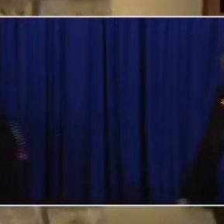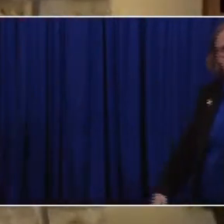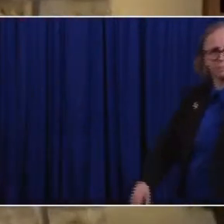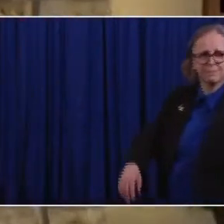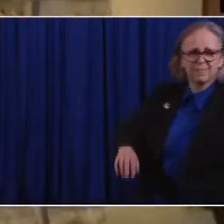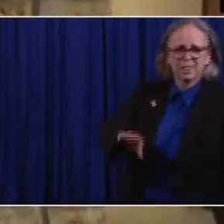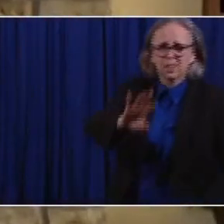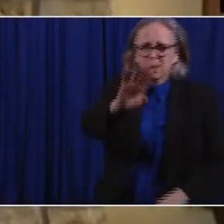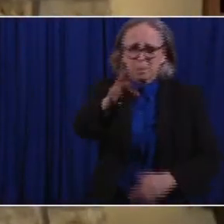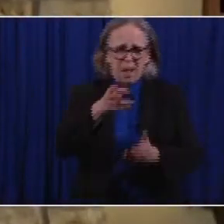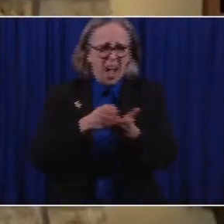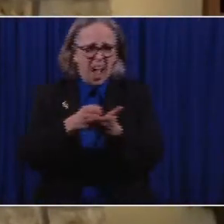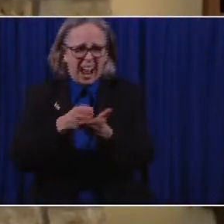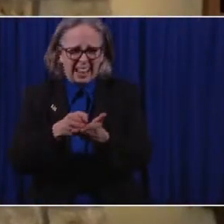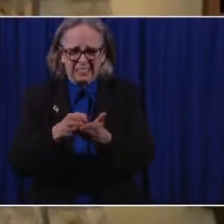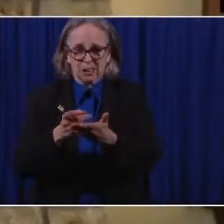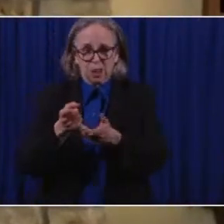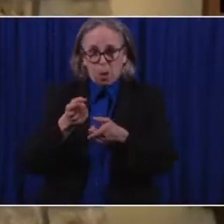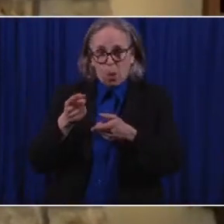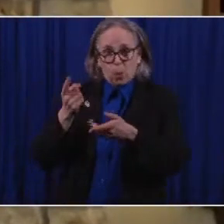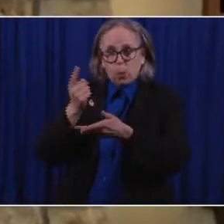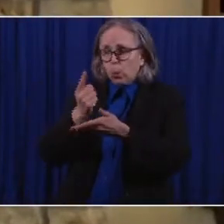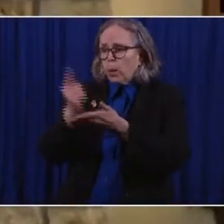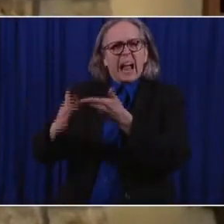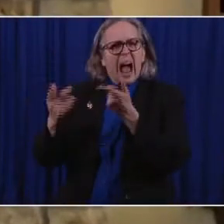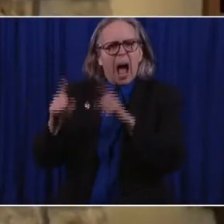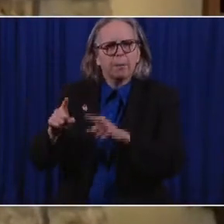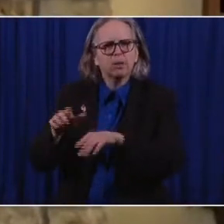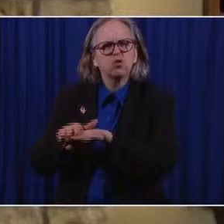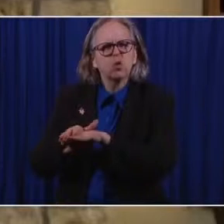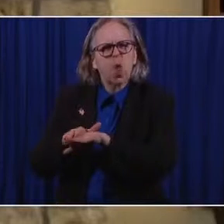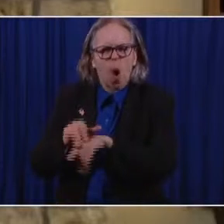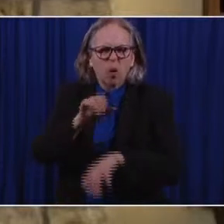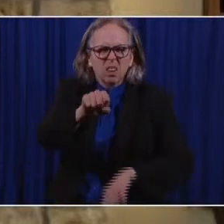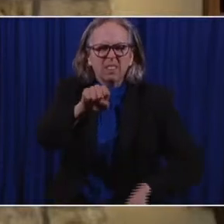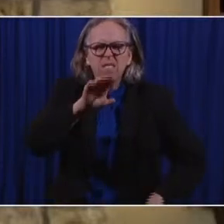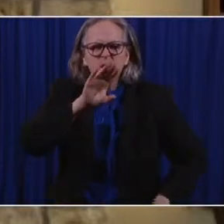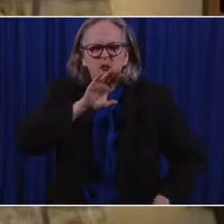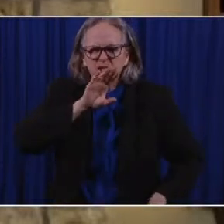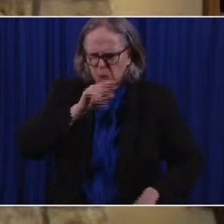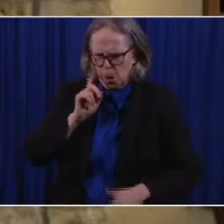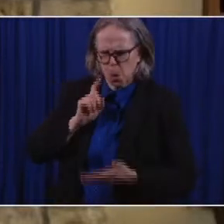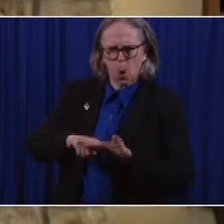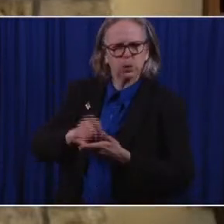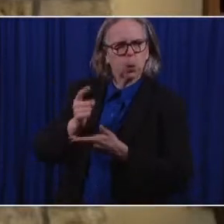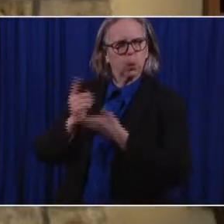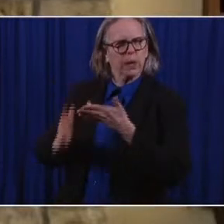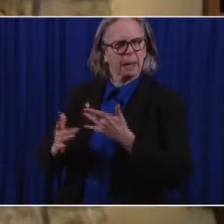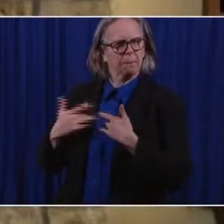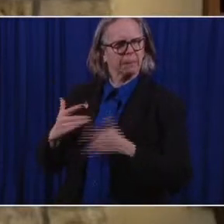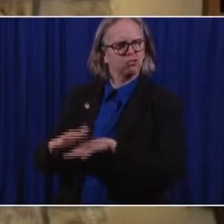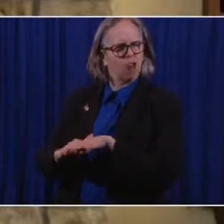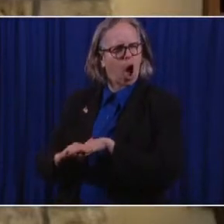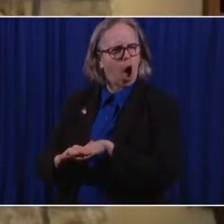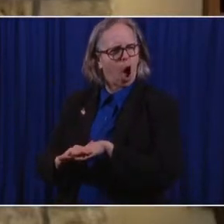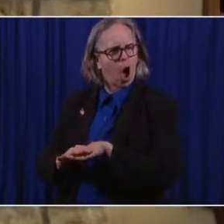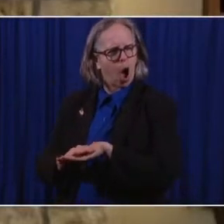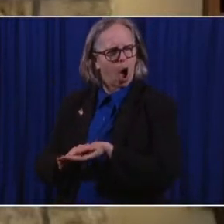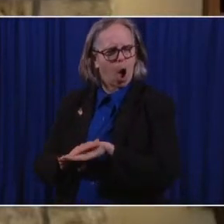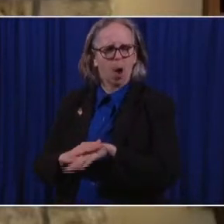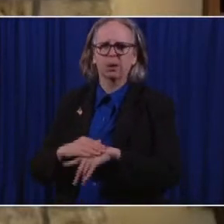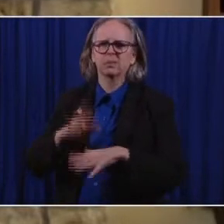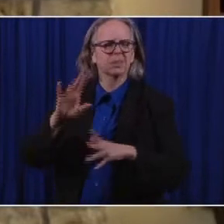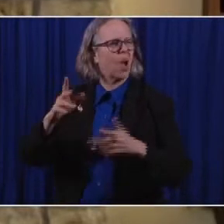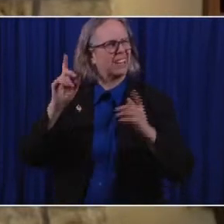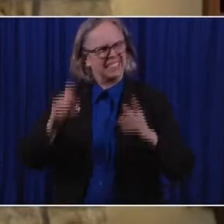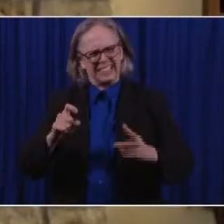In a crisis we're in, we just have to work through the weekend, and sometimes that has not taken place. I think that as we move